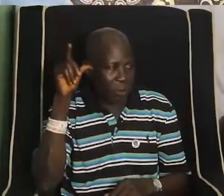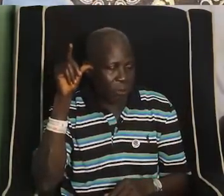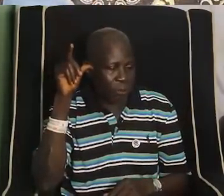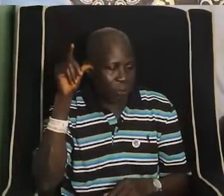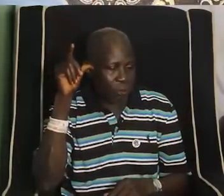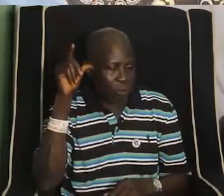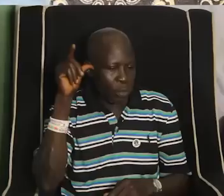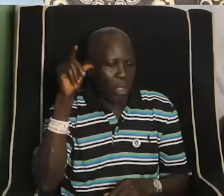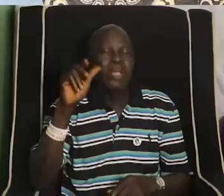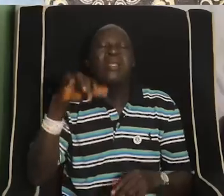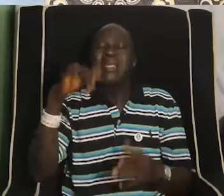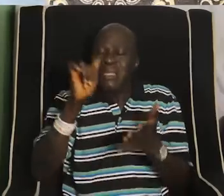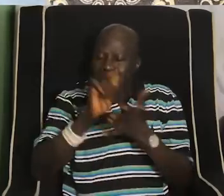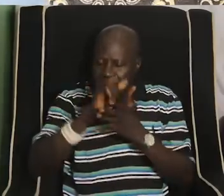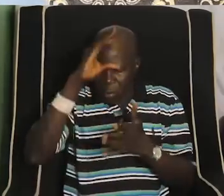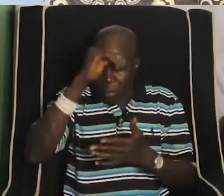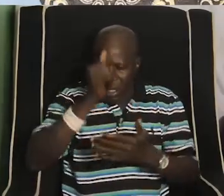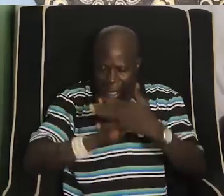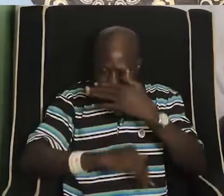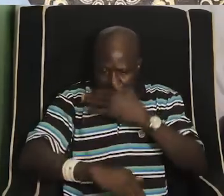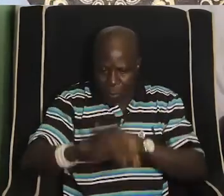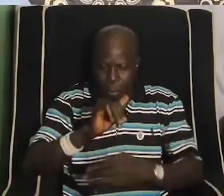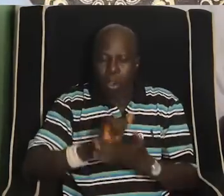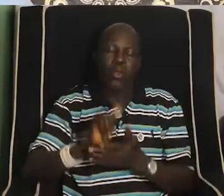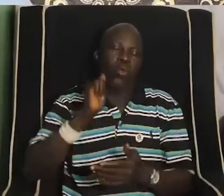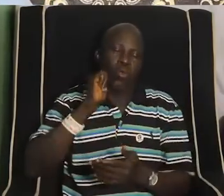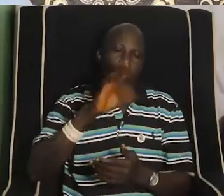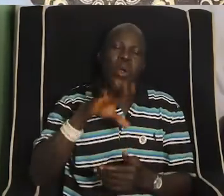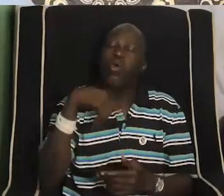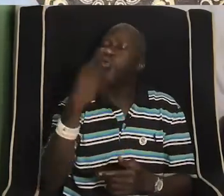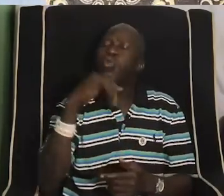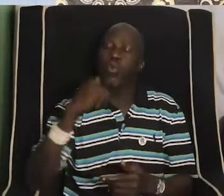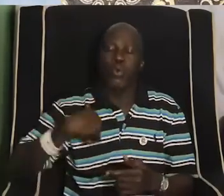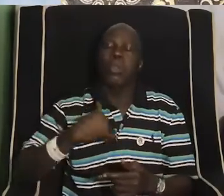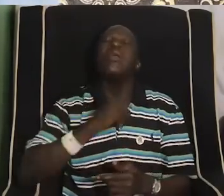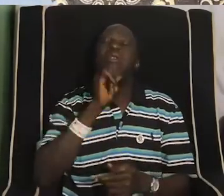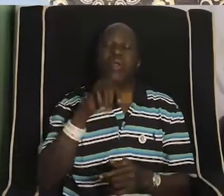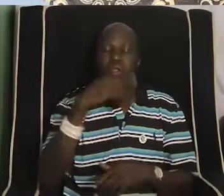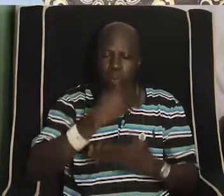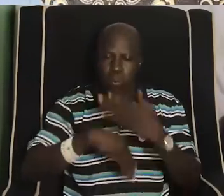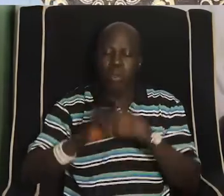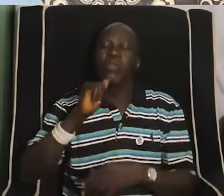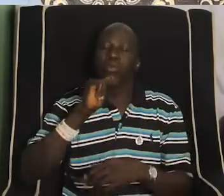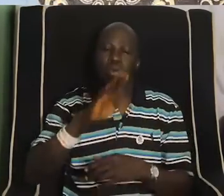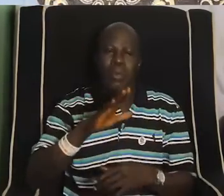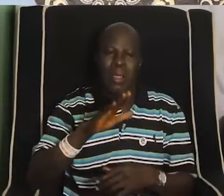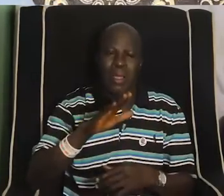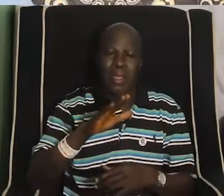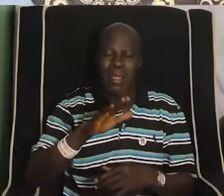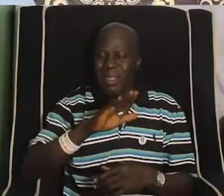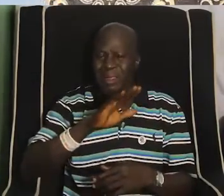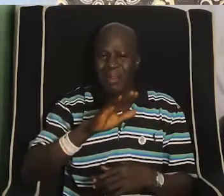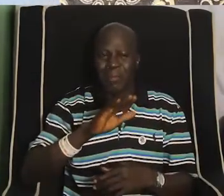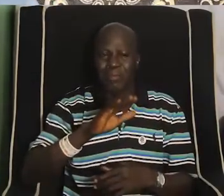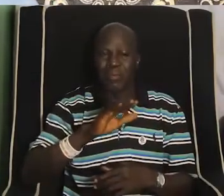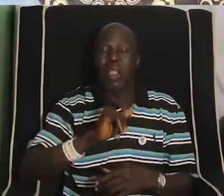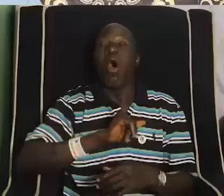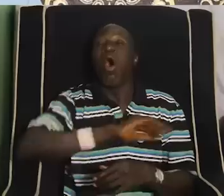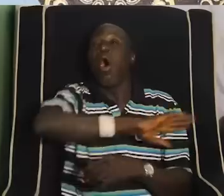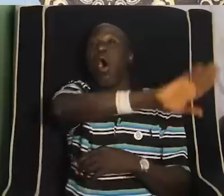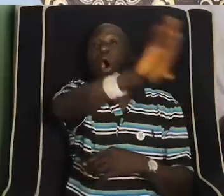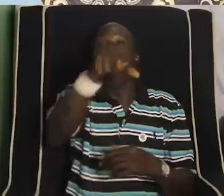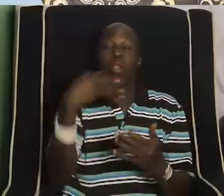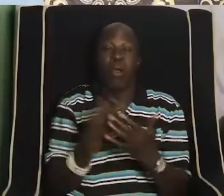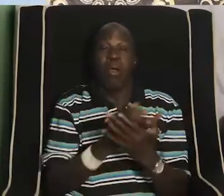man that is born of woman. Who did you not born of? Did they born children? That means he's talking to everybody. The man that is